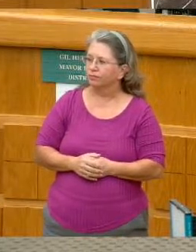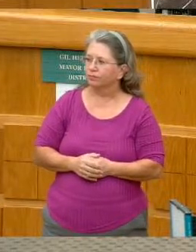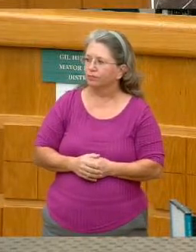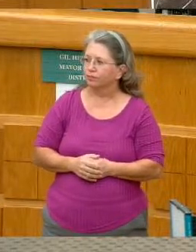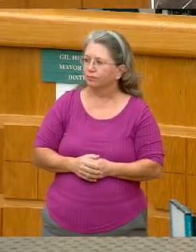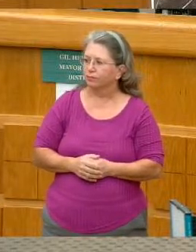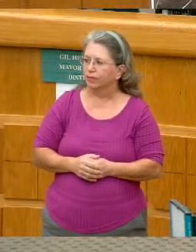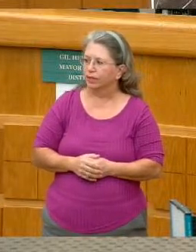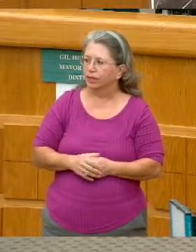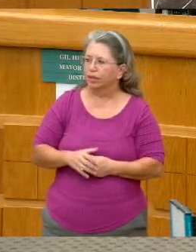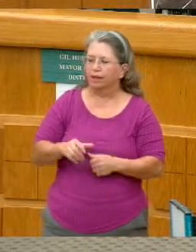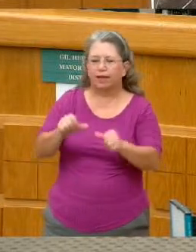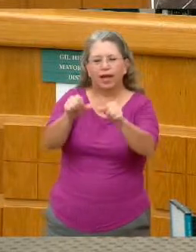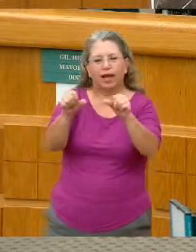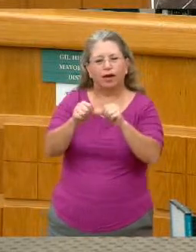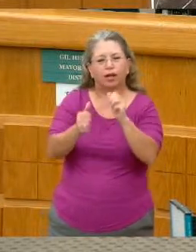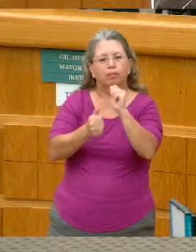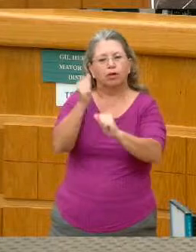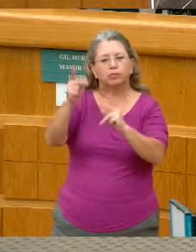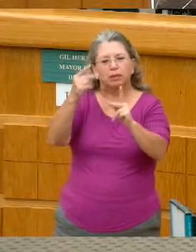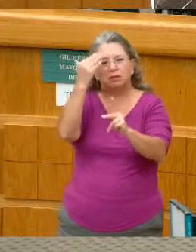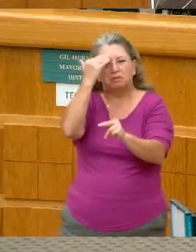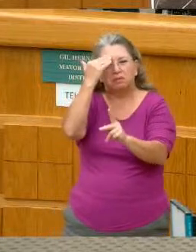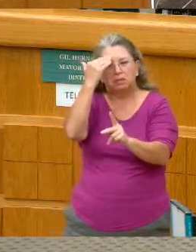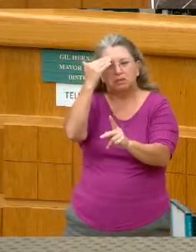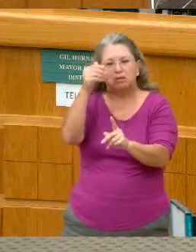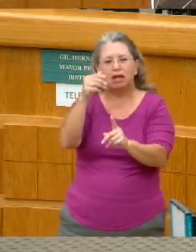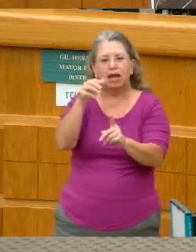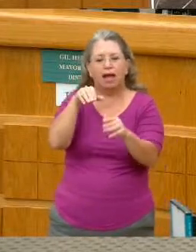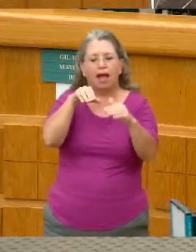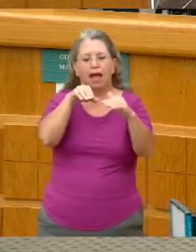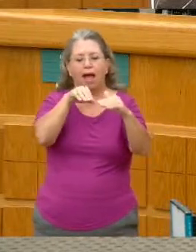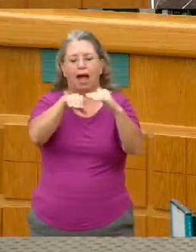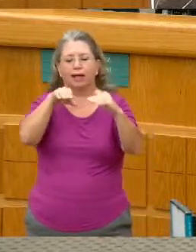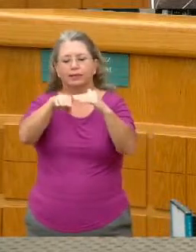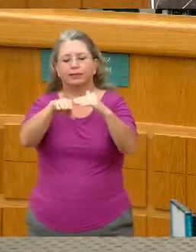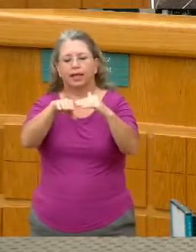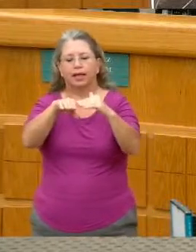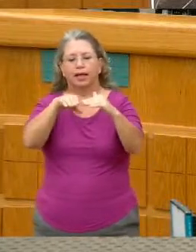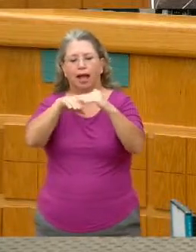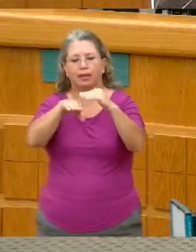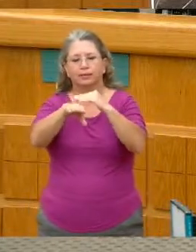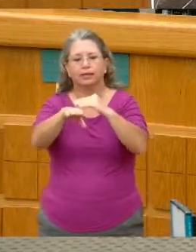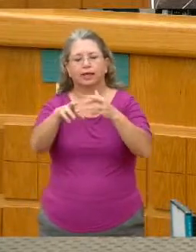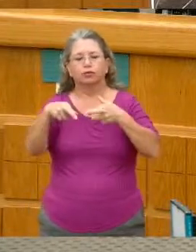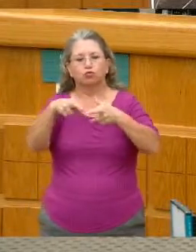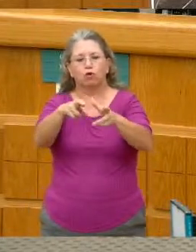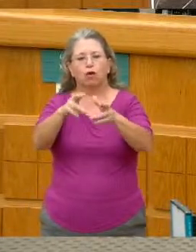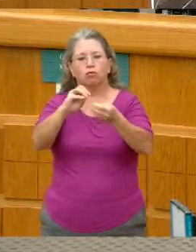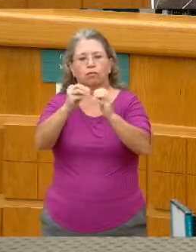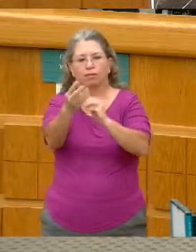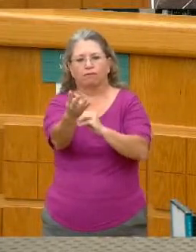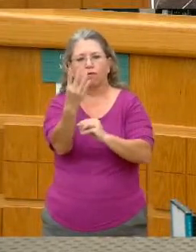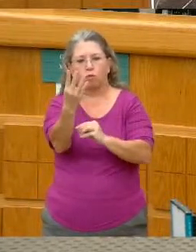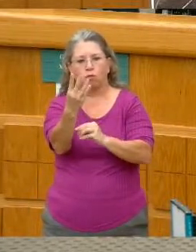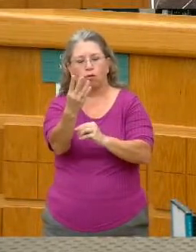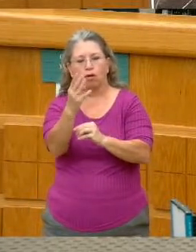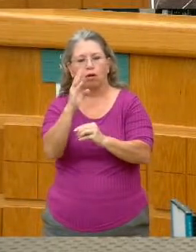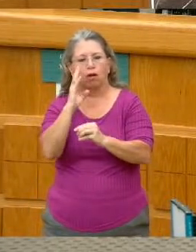of knows is Access Road 4. Access Road 4 will remain